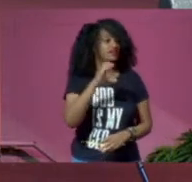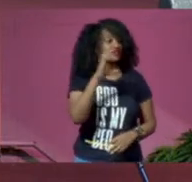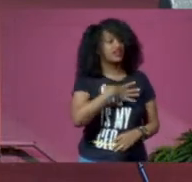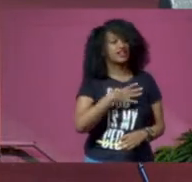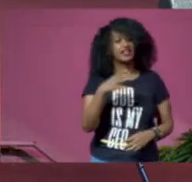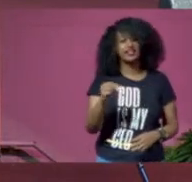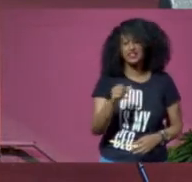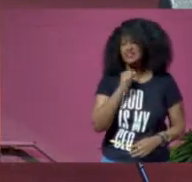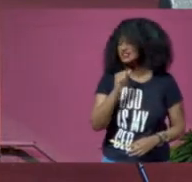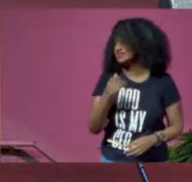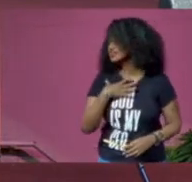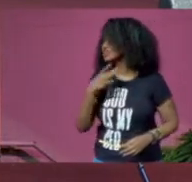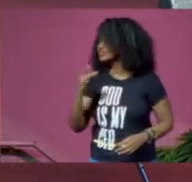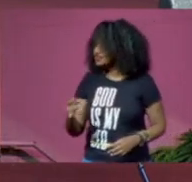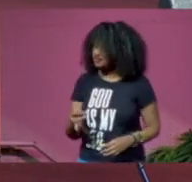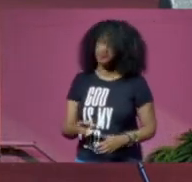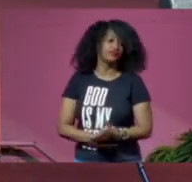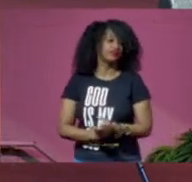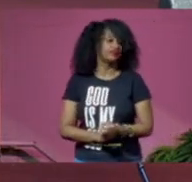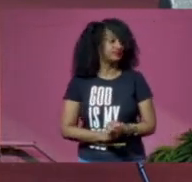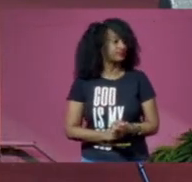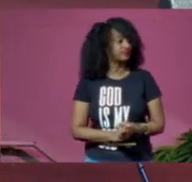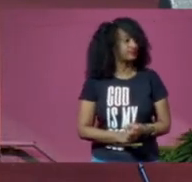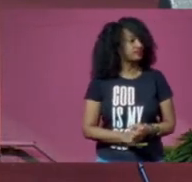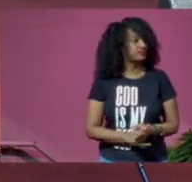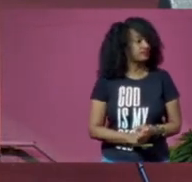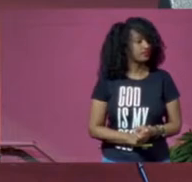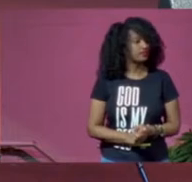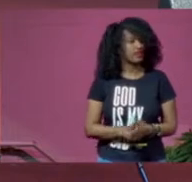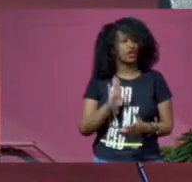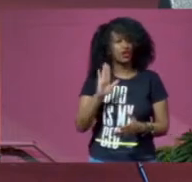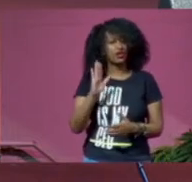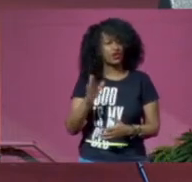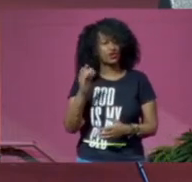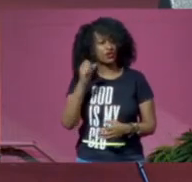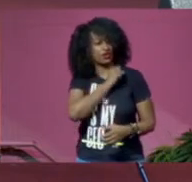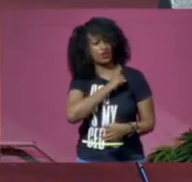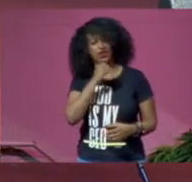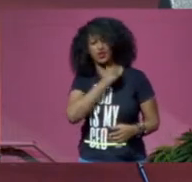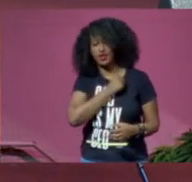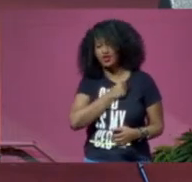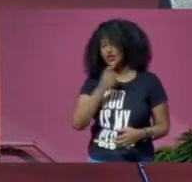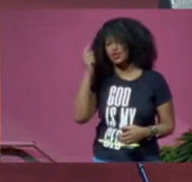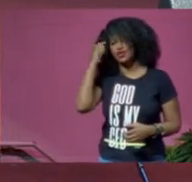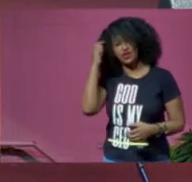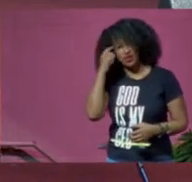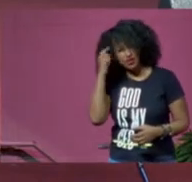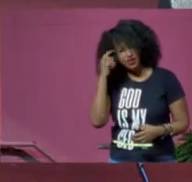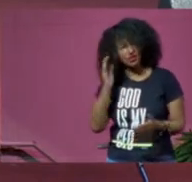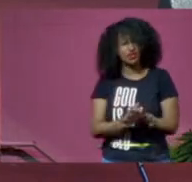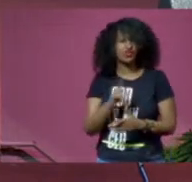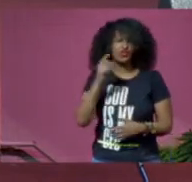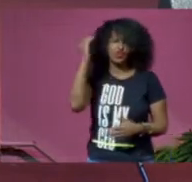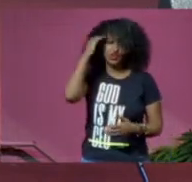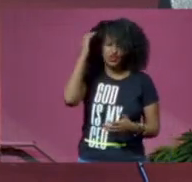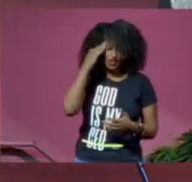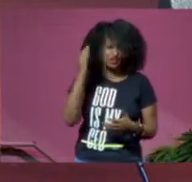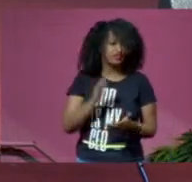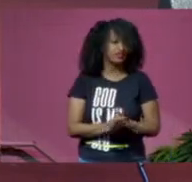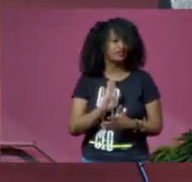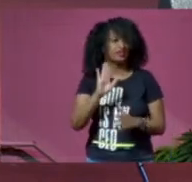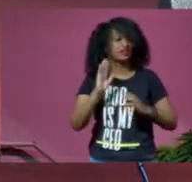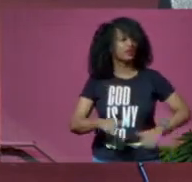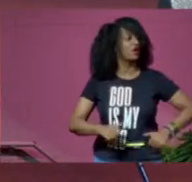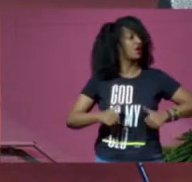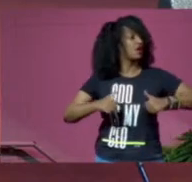and dislikes, coming into greater acquaintance with your own temperament, discovering your tolerance for bull. You will spend the rest of